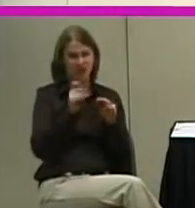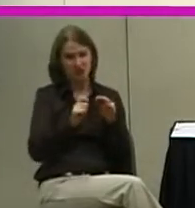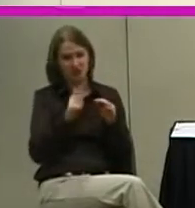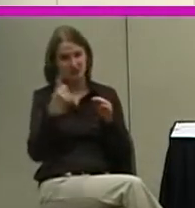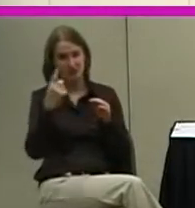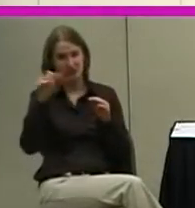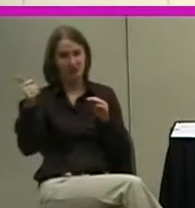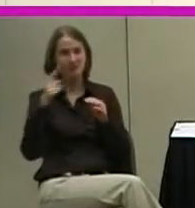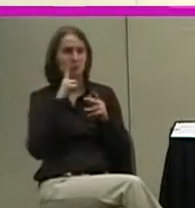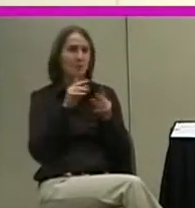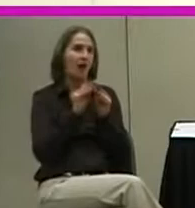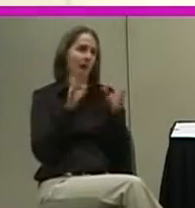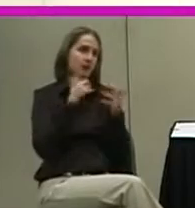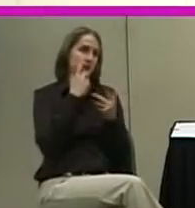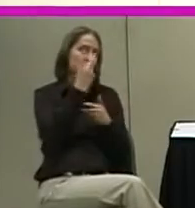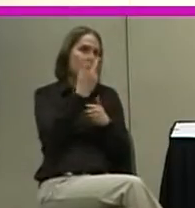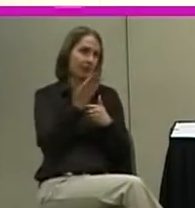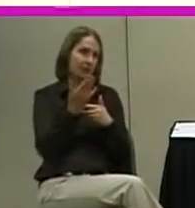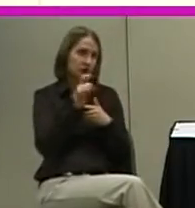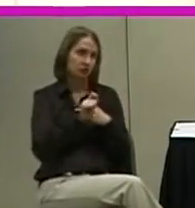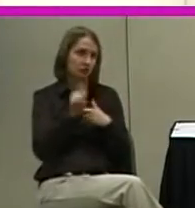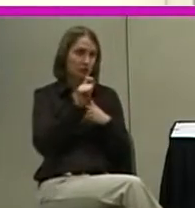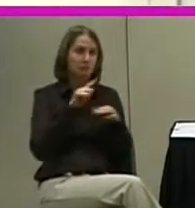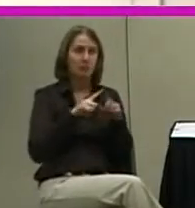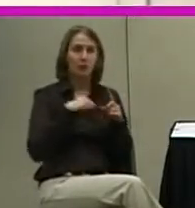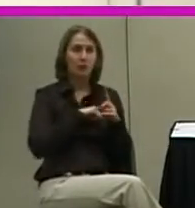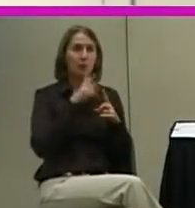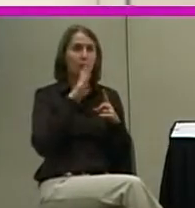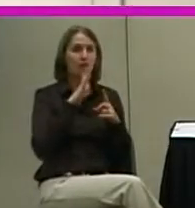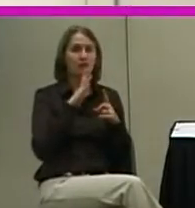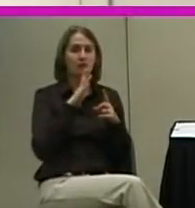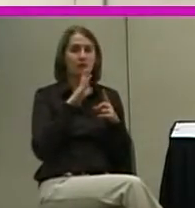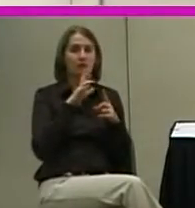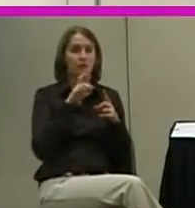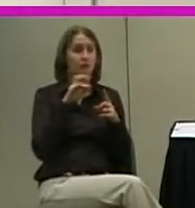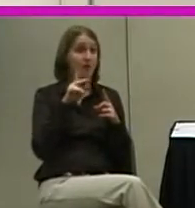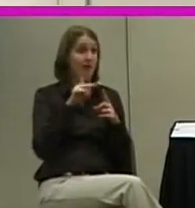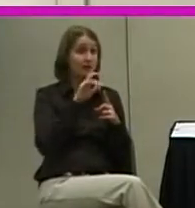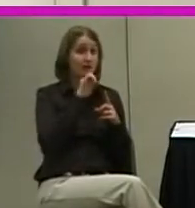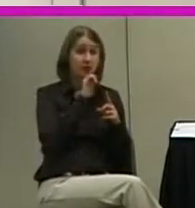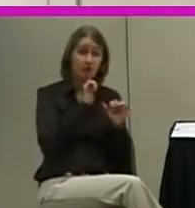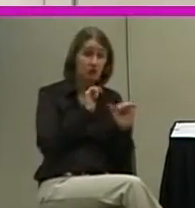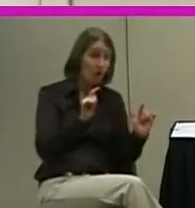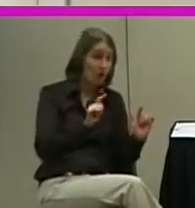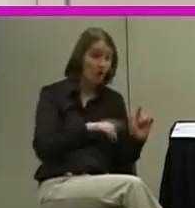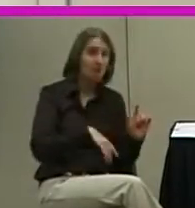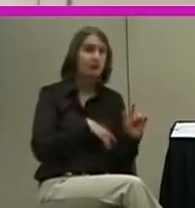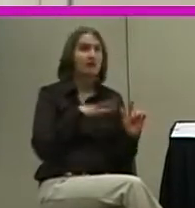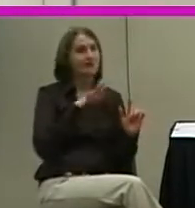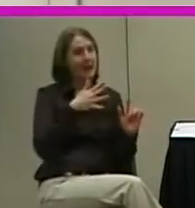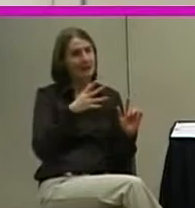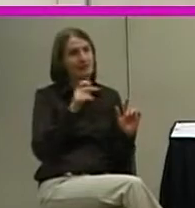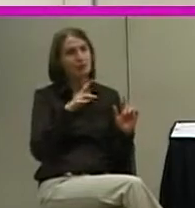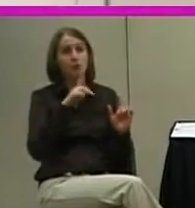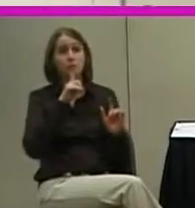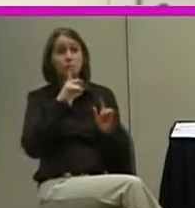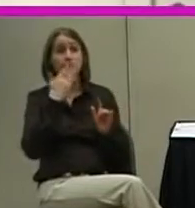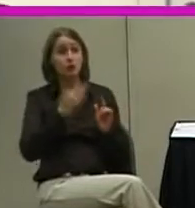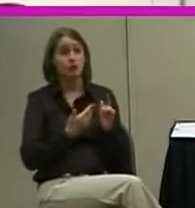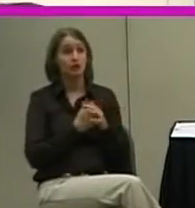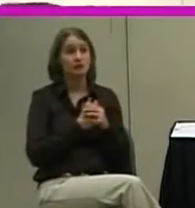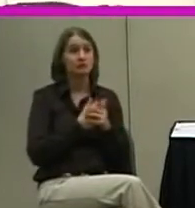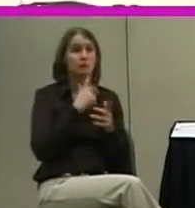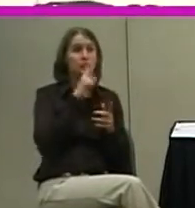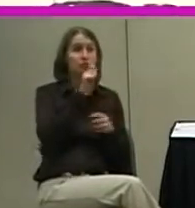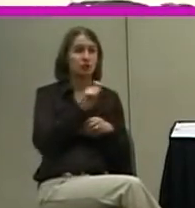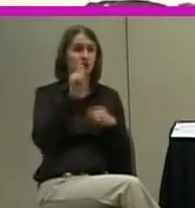circled. So we just rank, not at all, kind of, or really good on each one of